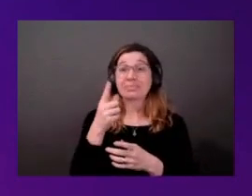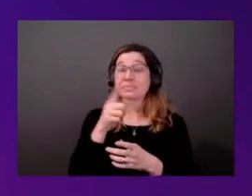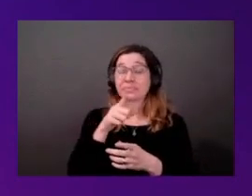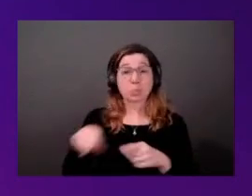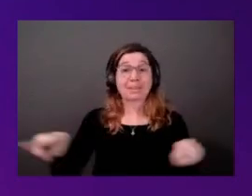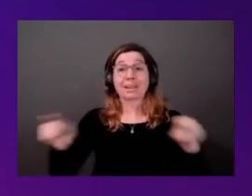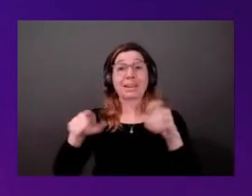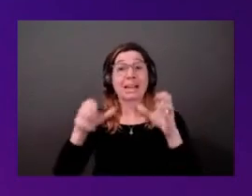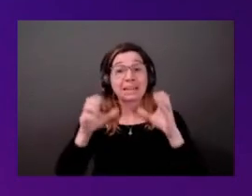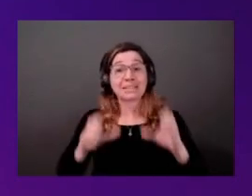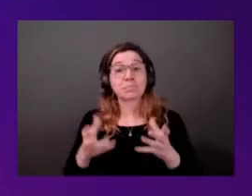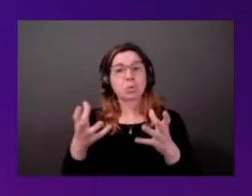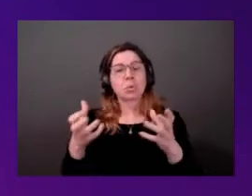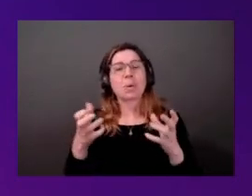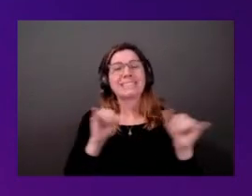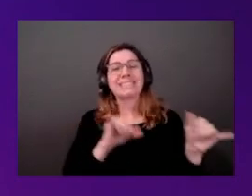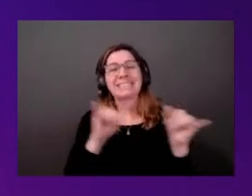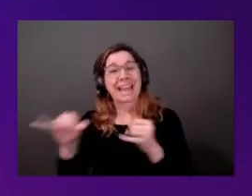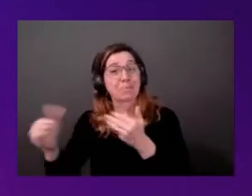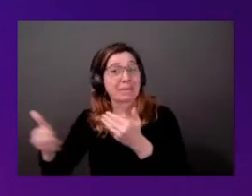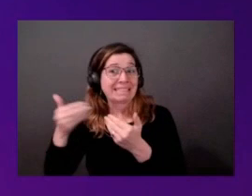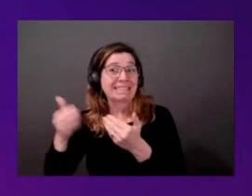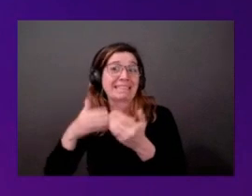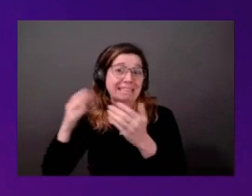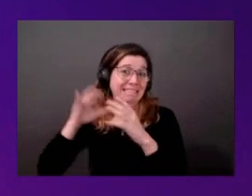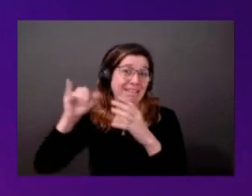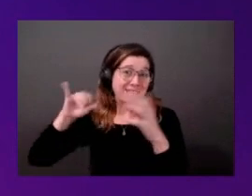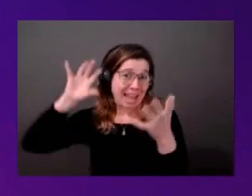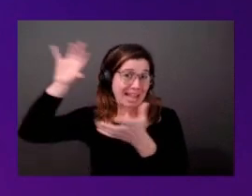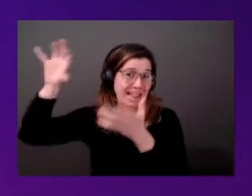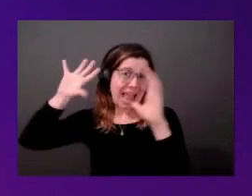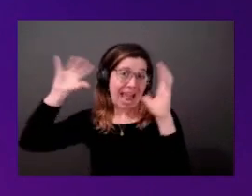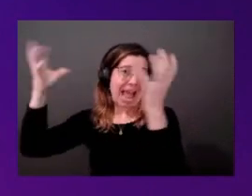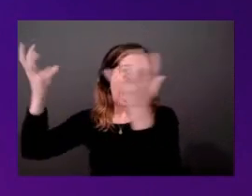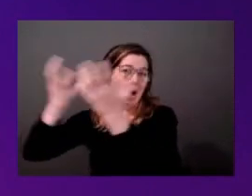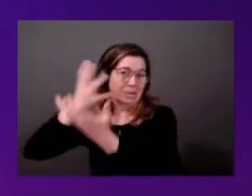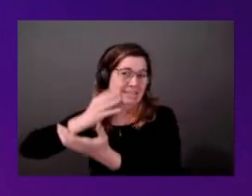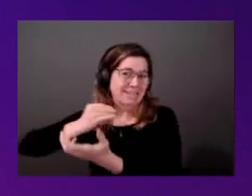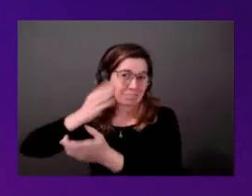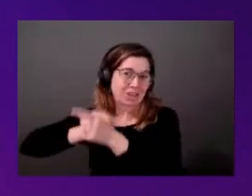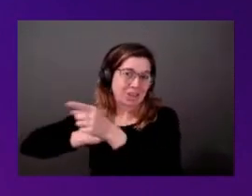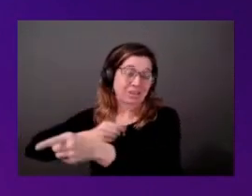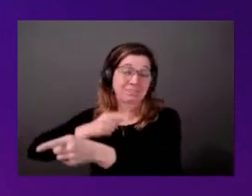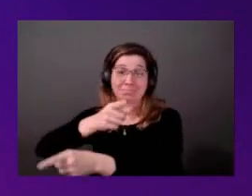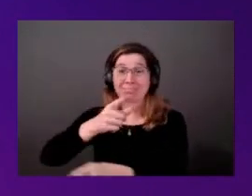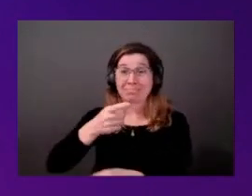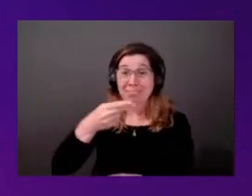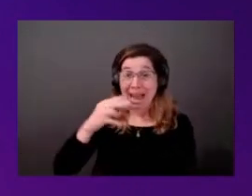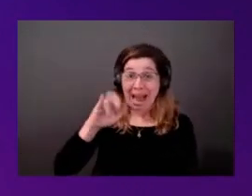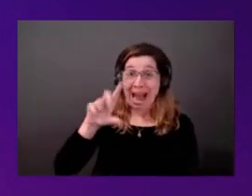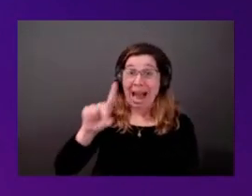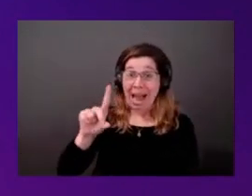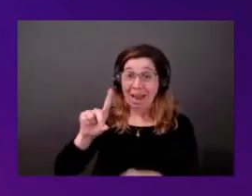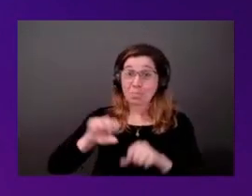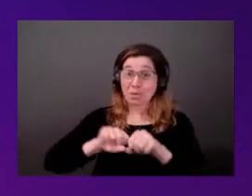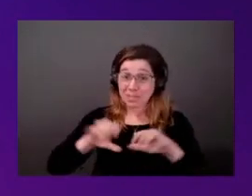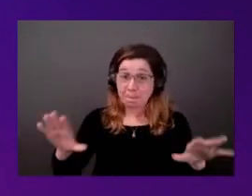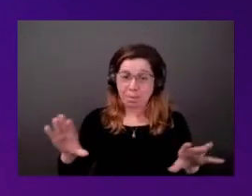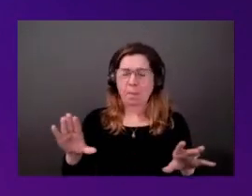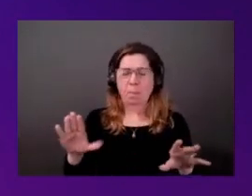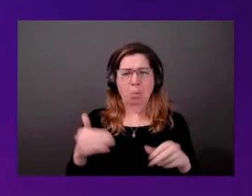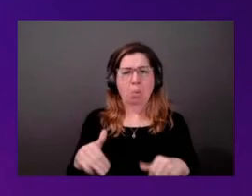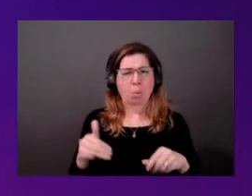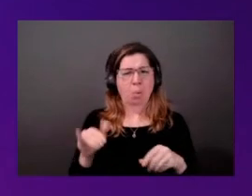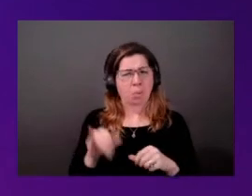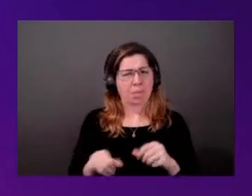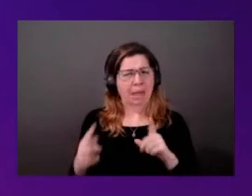in scenarios that you can offer them. And that's where I think, what you talked about, the hybrid deployment becomes so crucial for us. At the end of